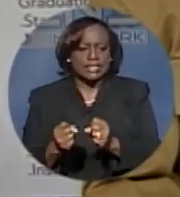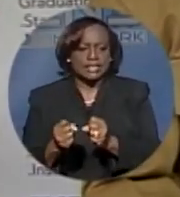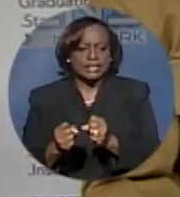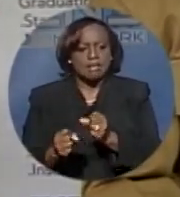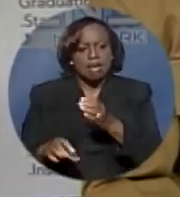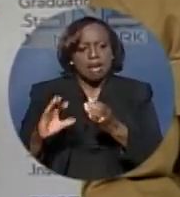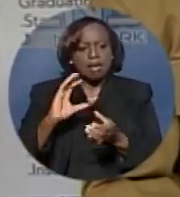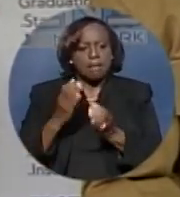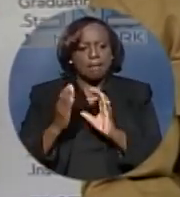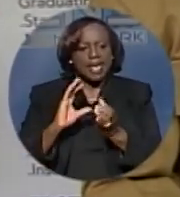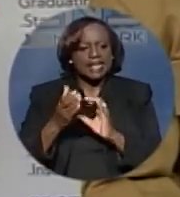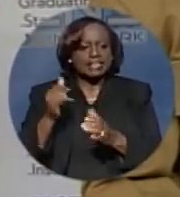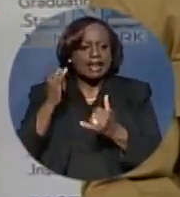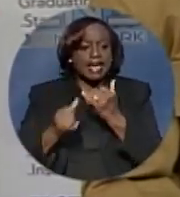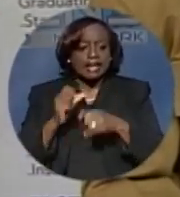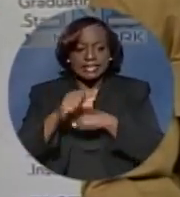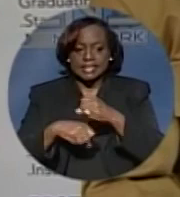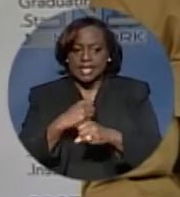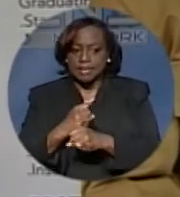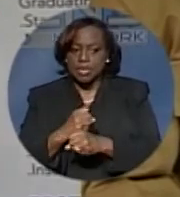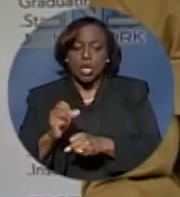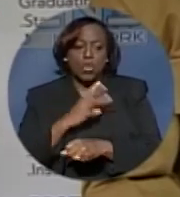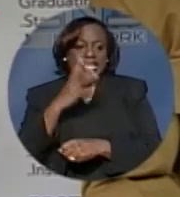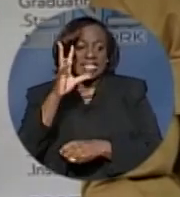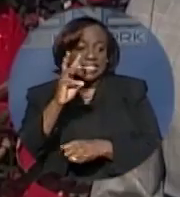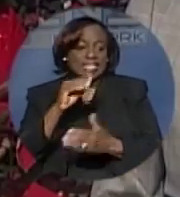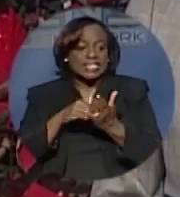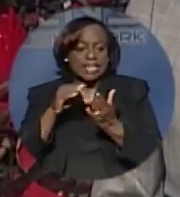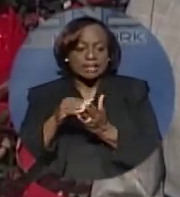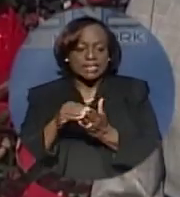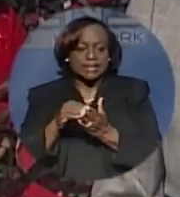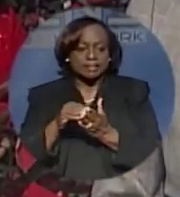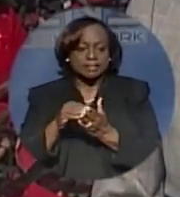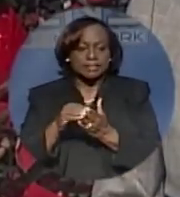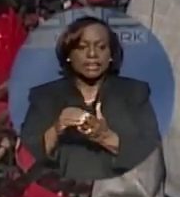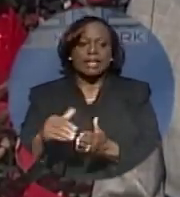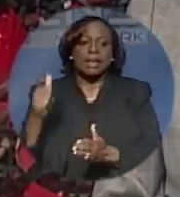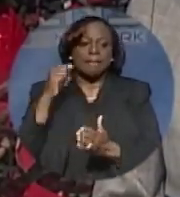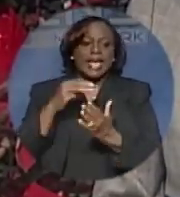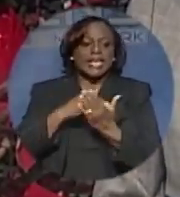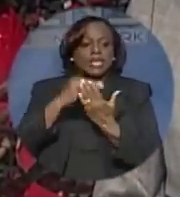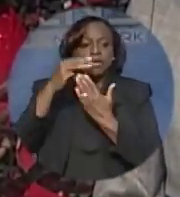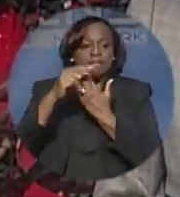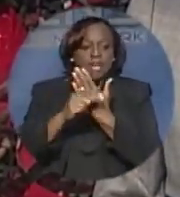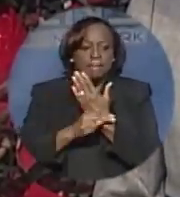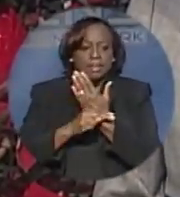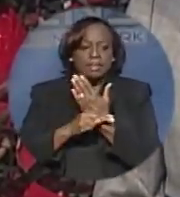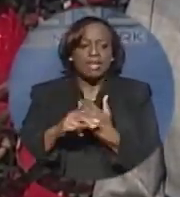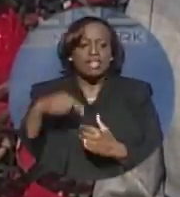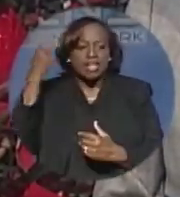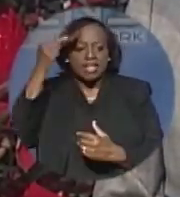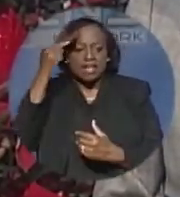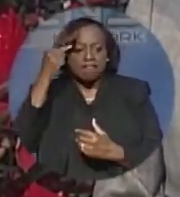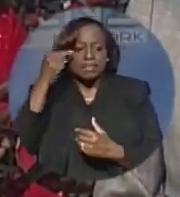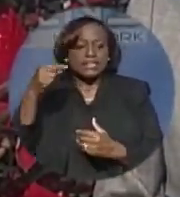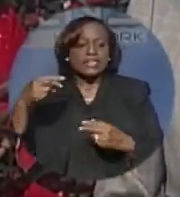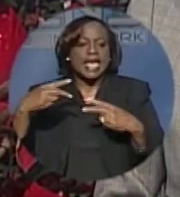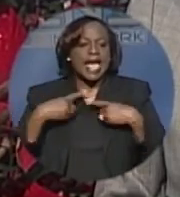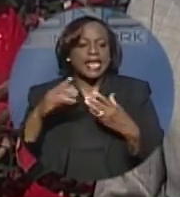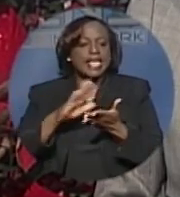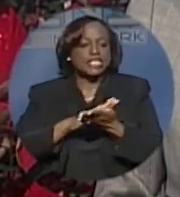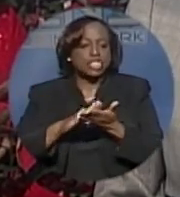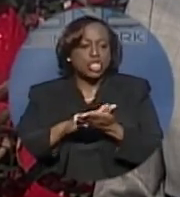last year around the same time, we just had over 6,000. Back in November, as you may recall, the government held an amnesty period